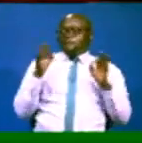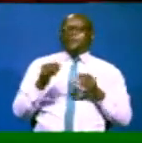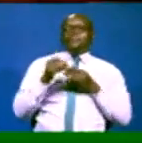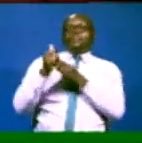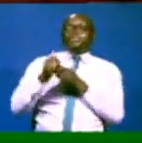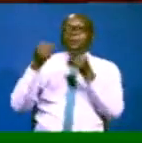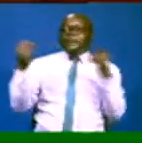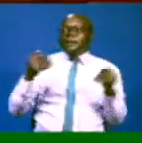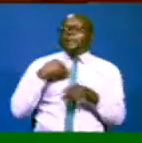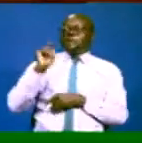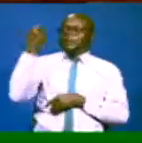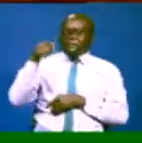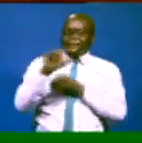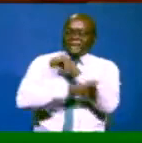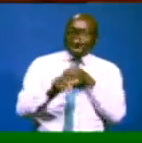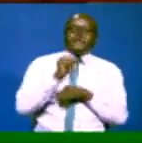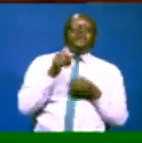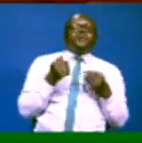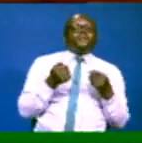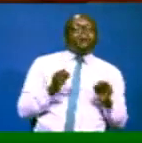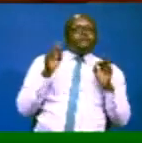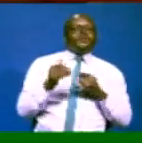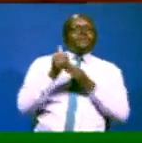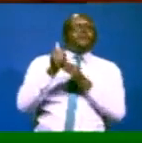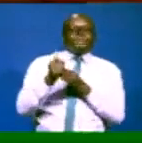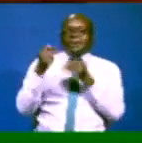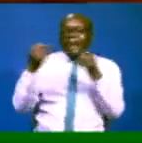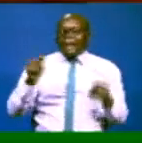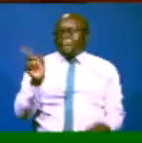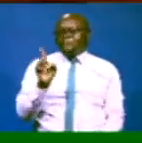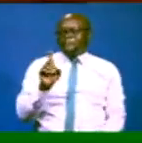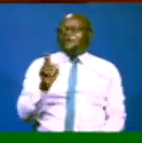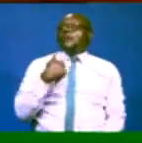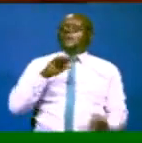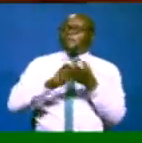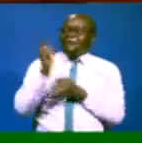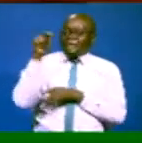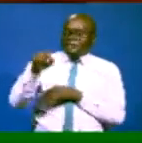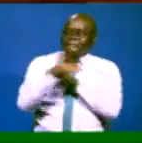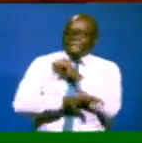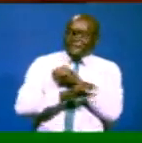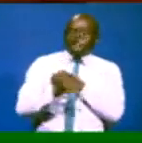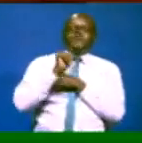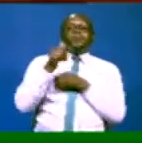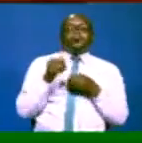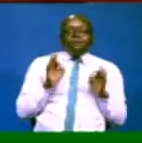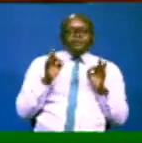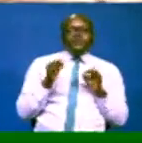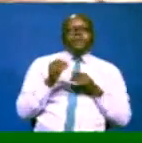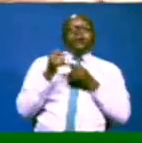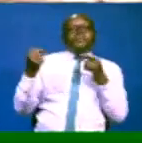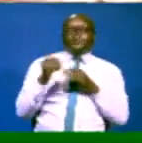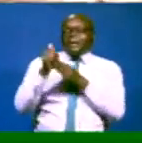to be president of this country, not official opposition leader. I will be president of this country, not official opposition leader. I don't